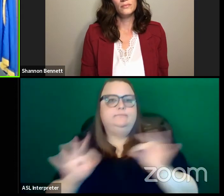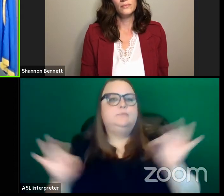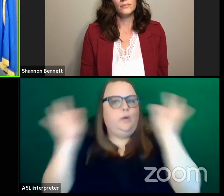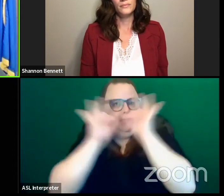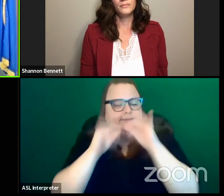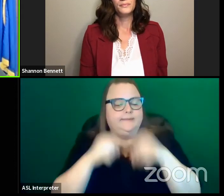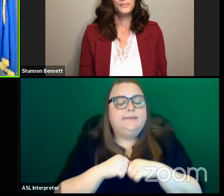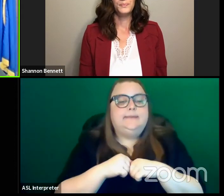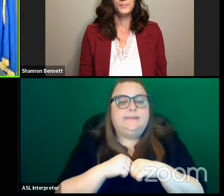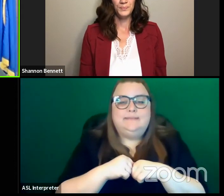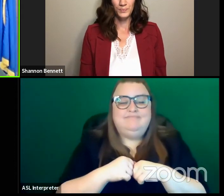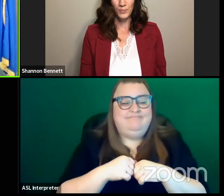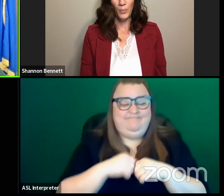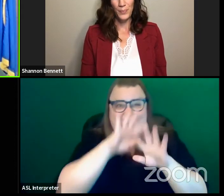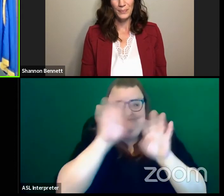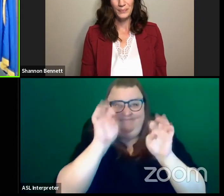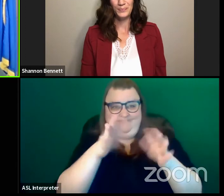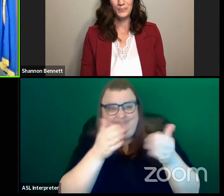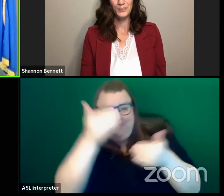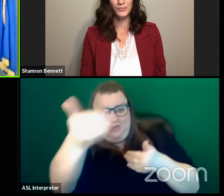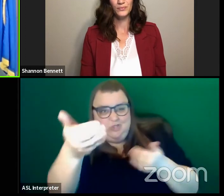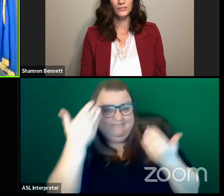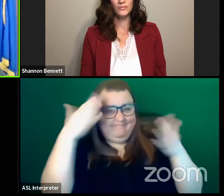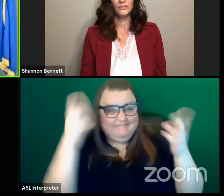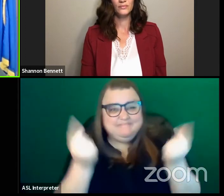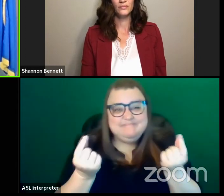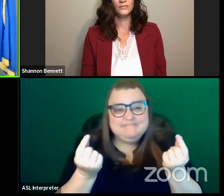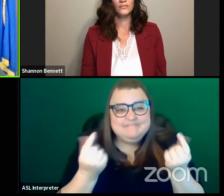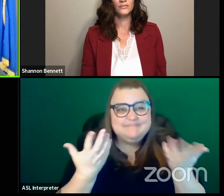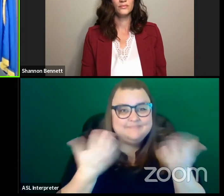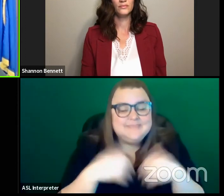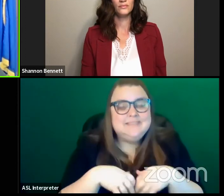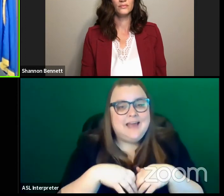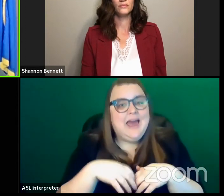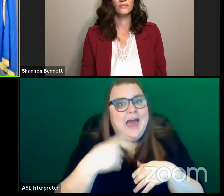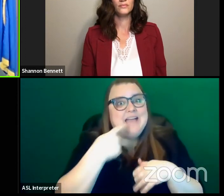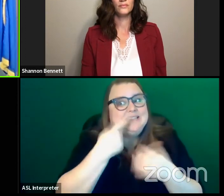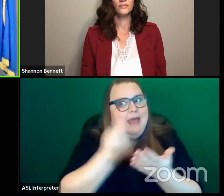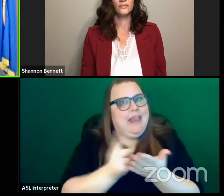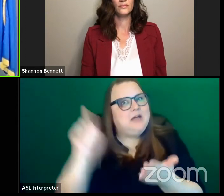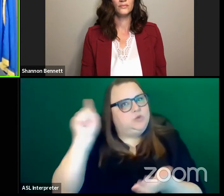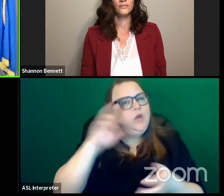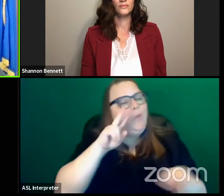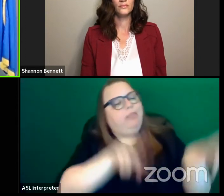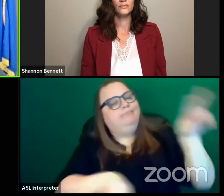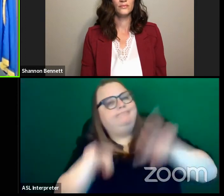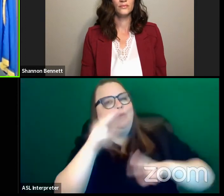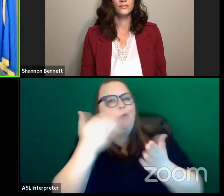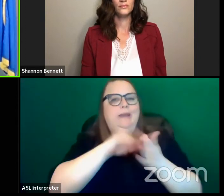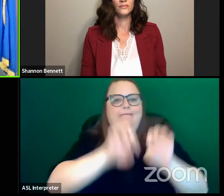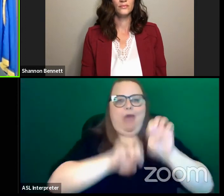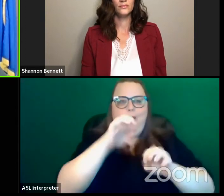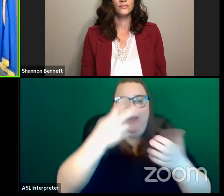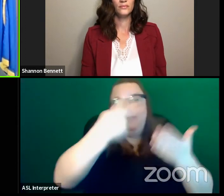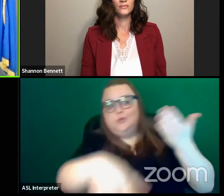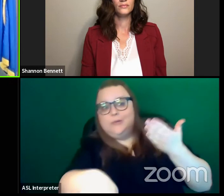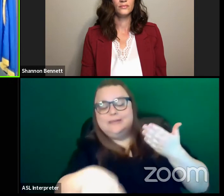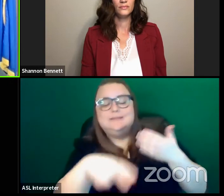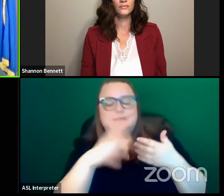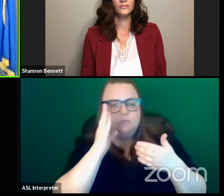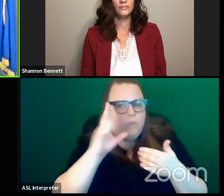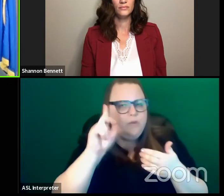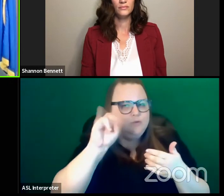we're looking at in the future. I said a week ago that we're going to have to look at everything in 2 weeks, and we're going to do that. But it is not my intent